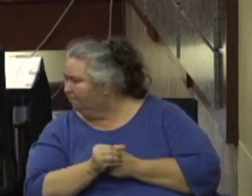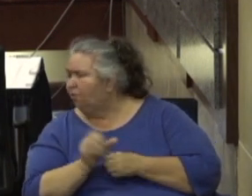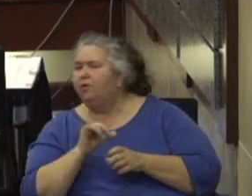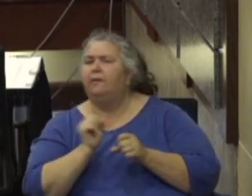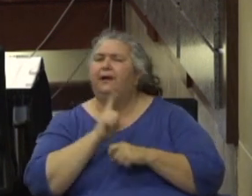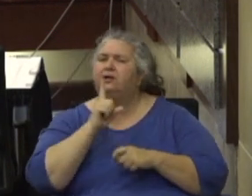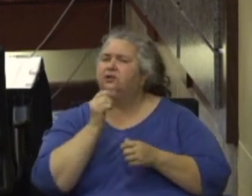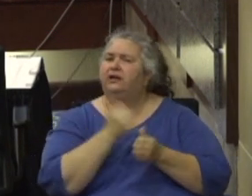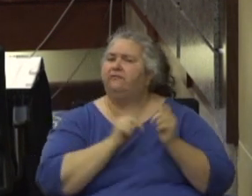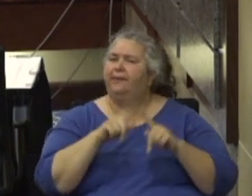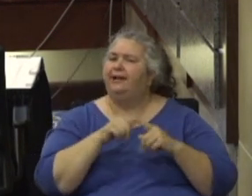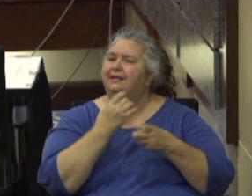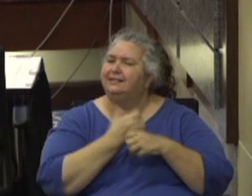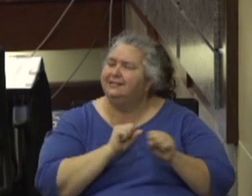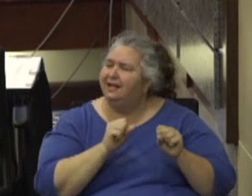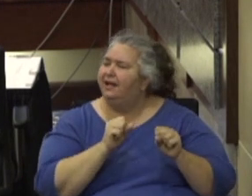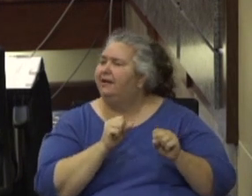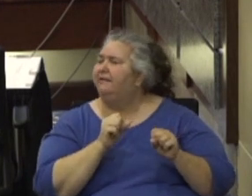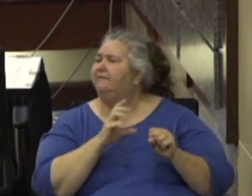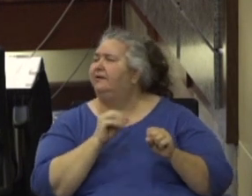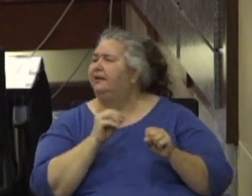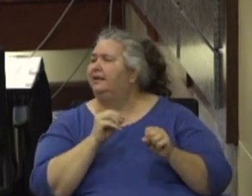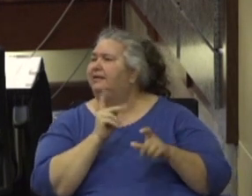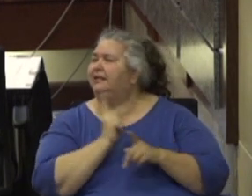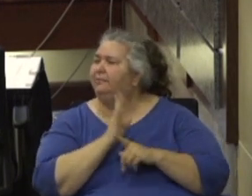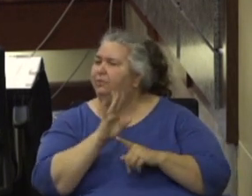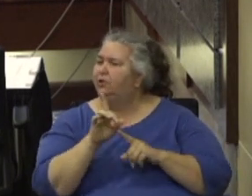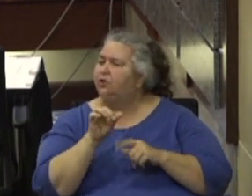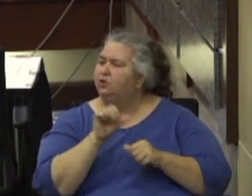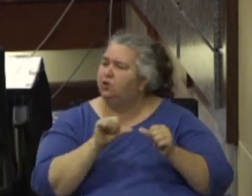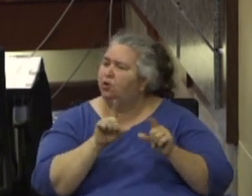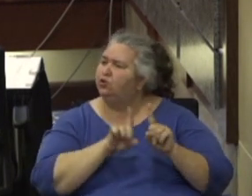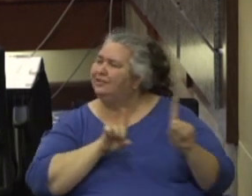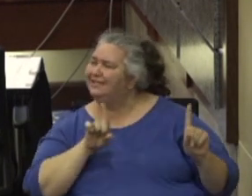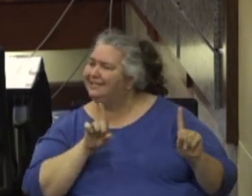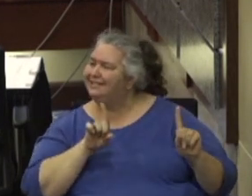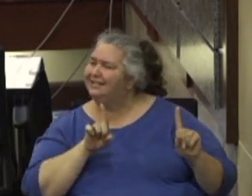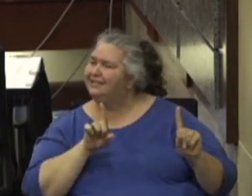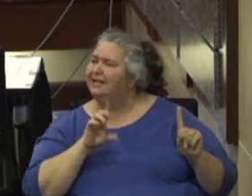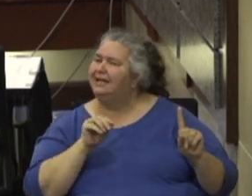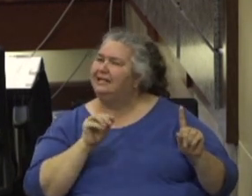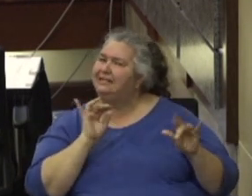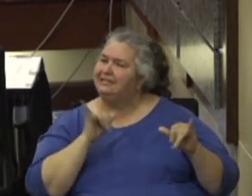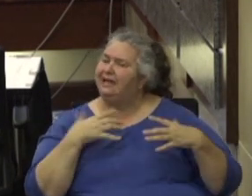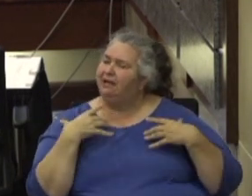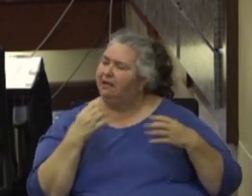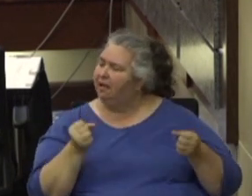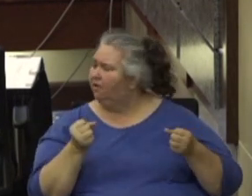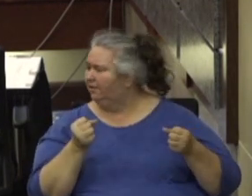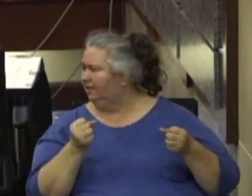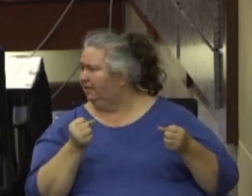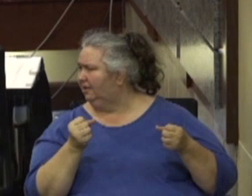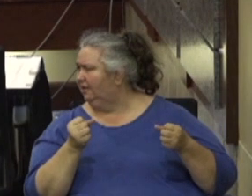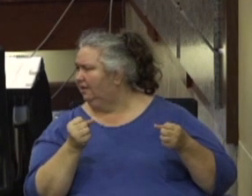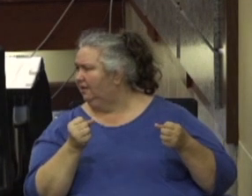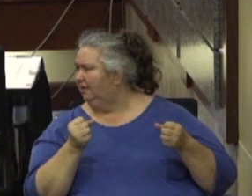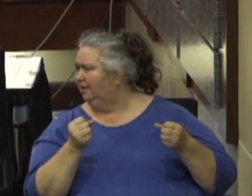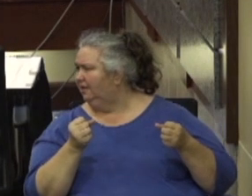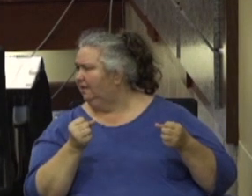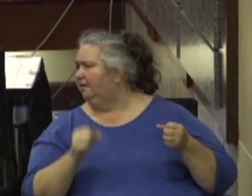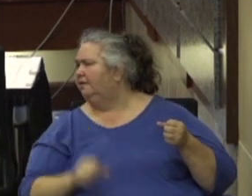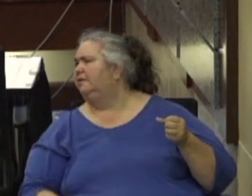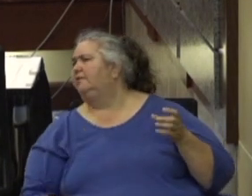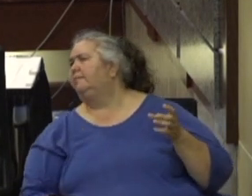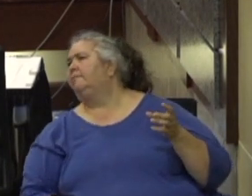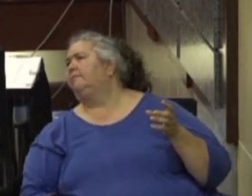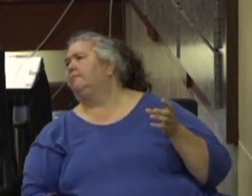everybody's safe, everybody's keeping their social distance, and wishing everybody a speedy recovery. So before I get started, I'd get my 8-year-old